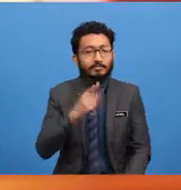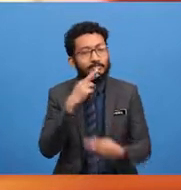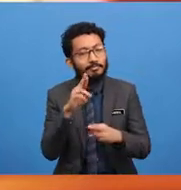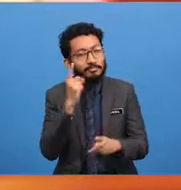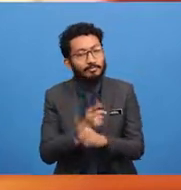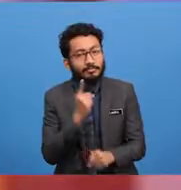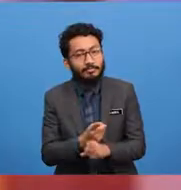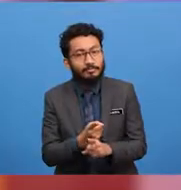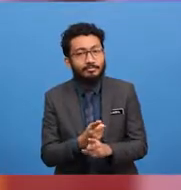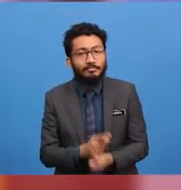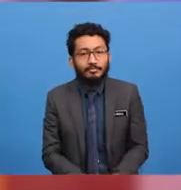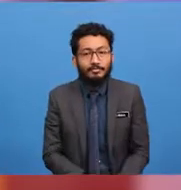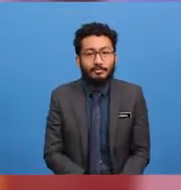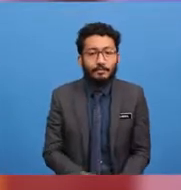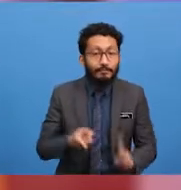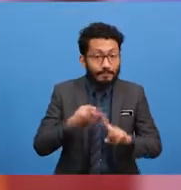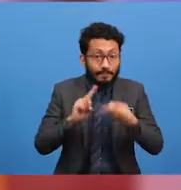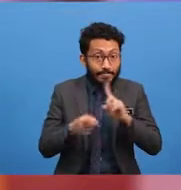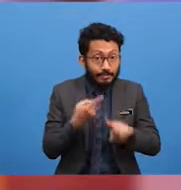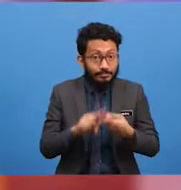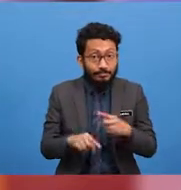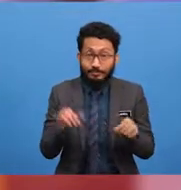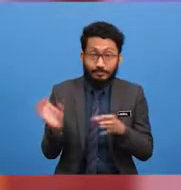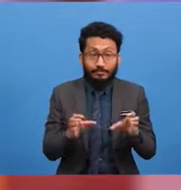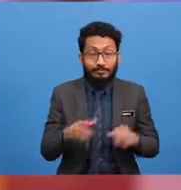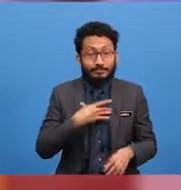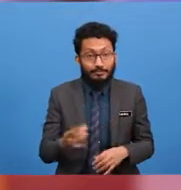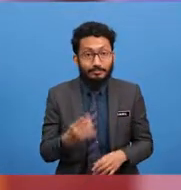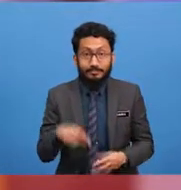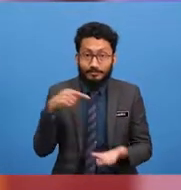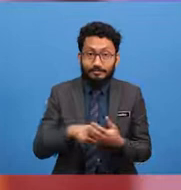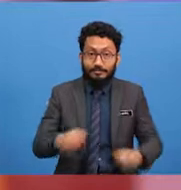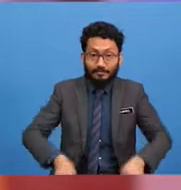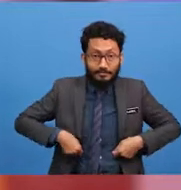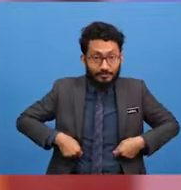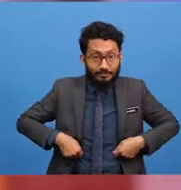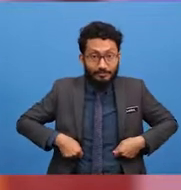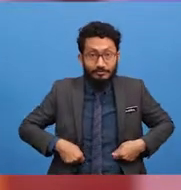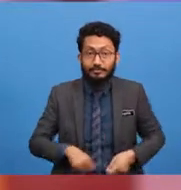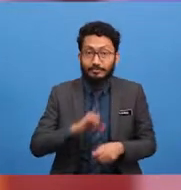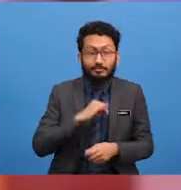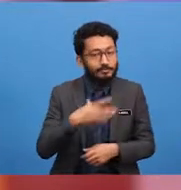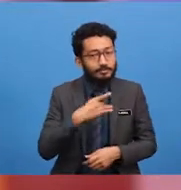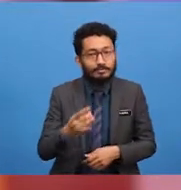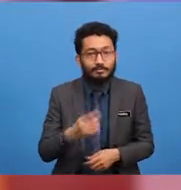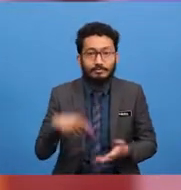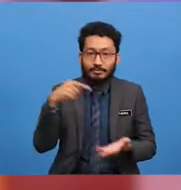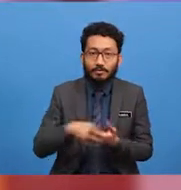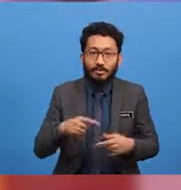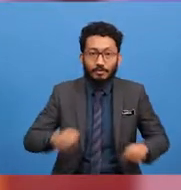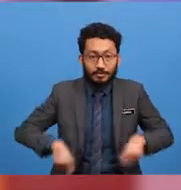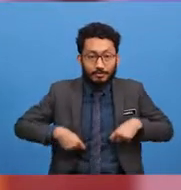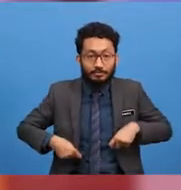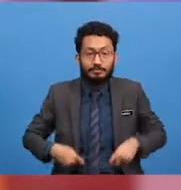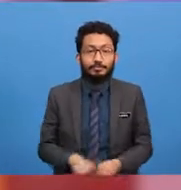right! Friends, do you like these trousers? I like these trousers. If